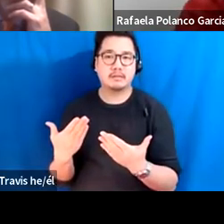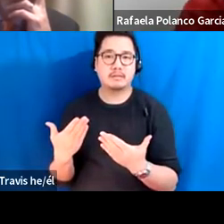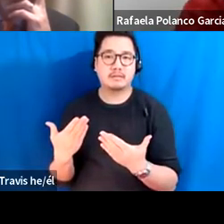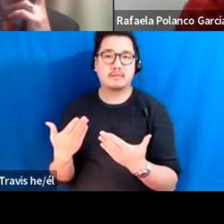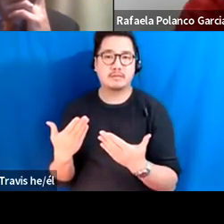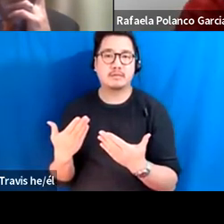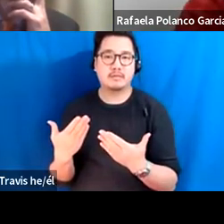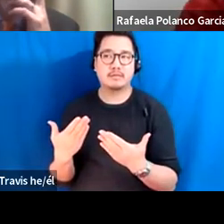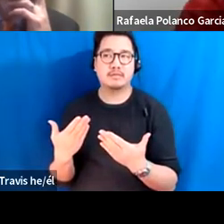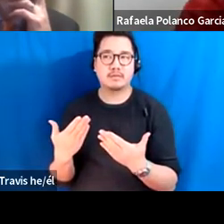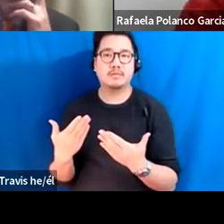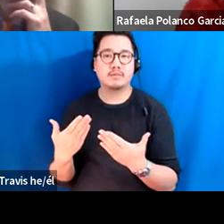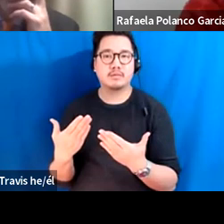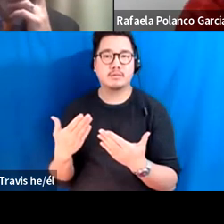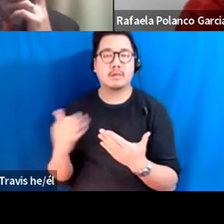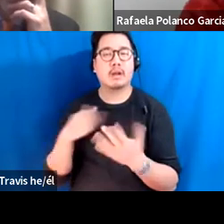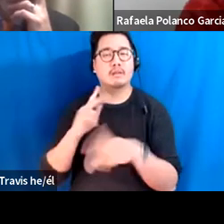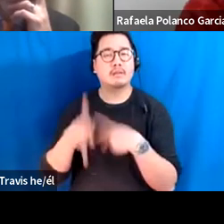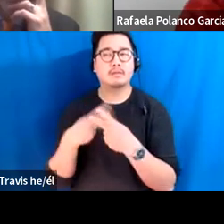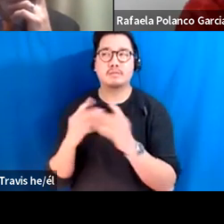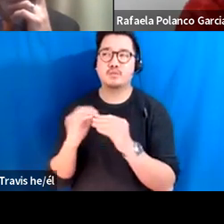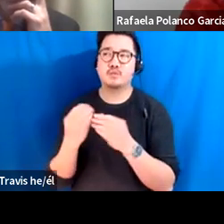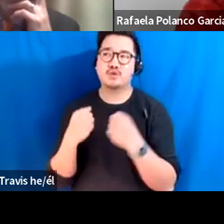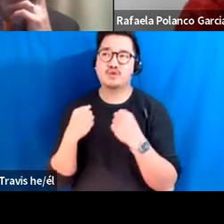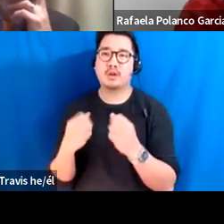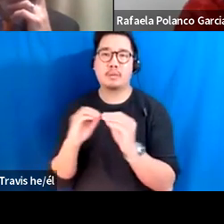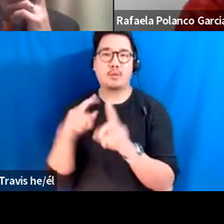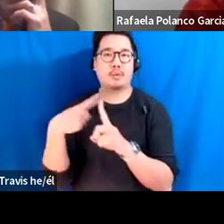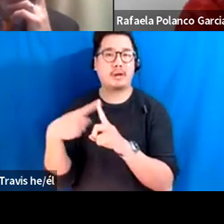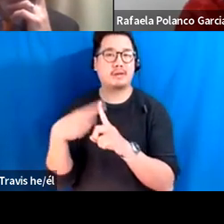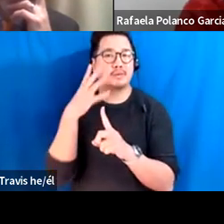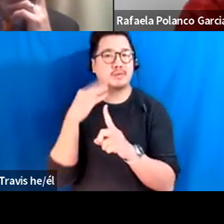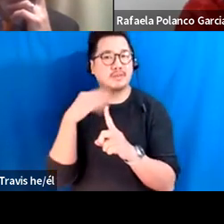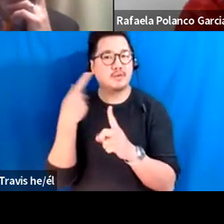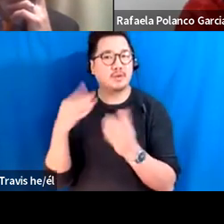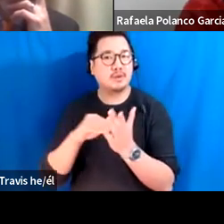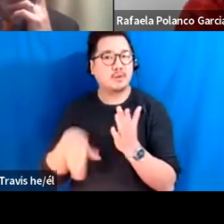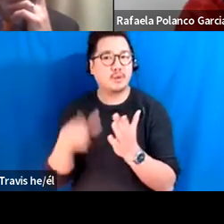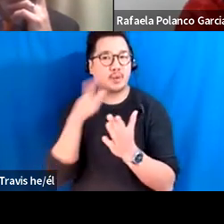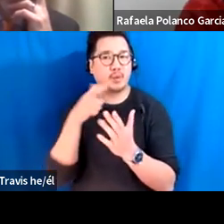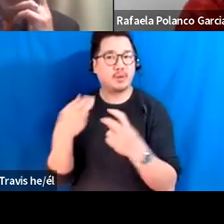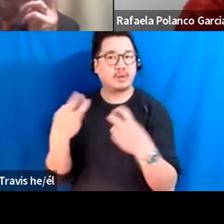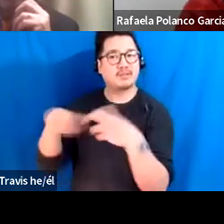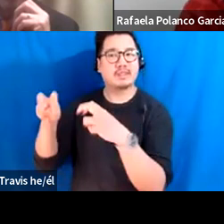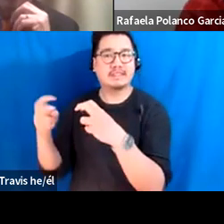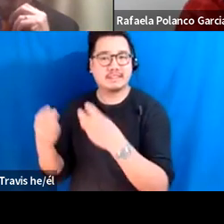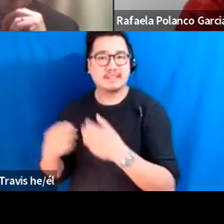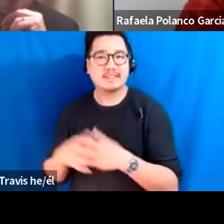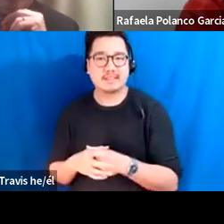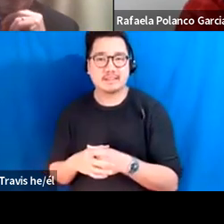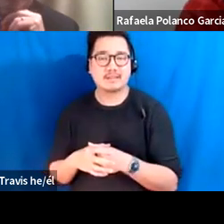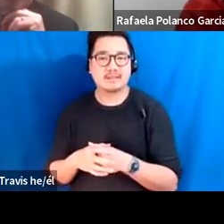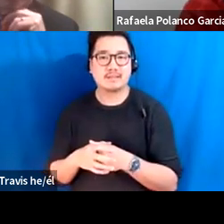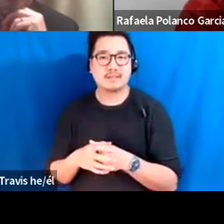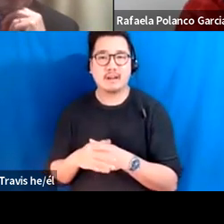type of stronger positive experience for students making these transitions because you've often and